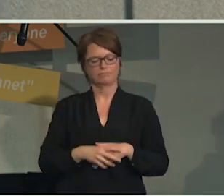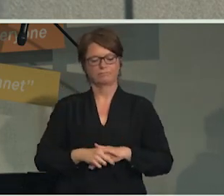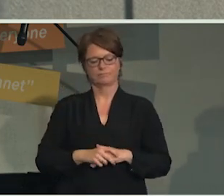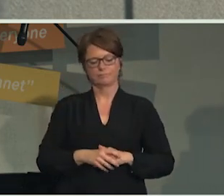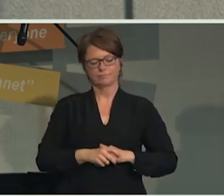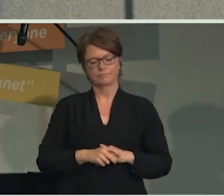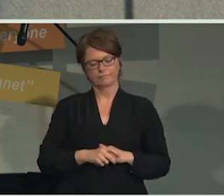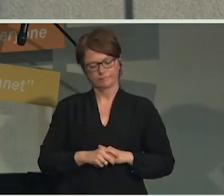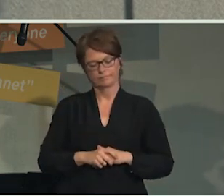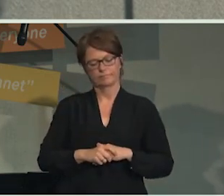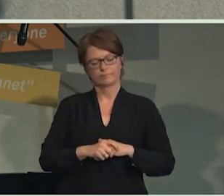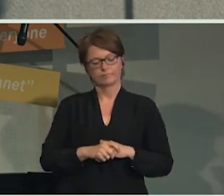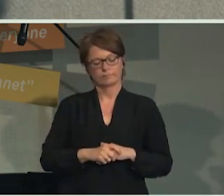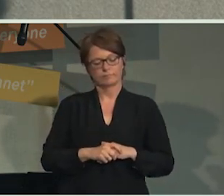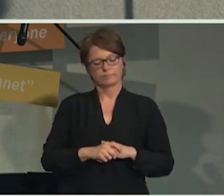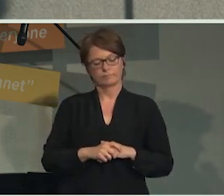Kim,